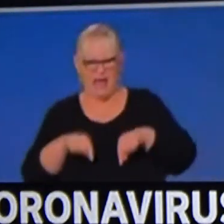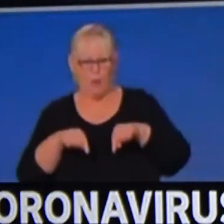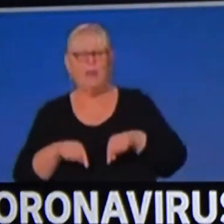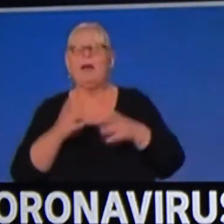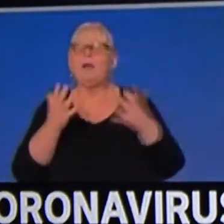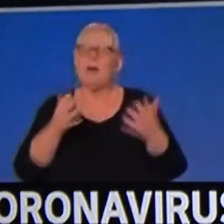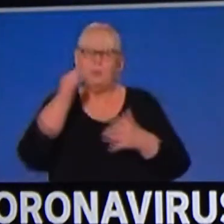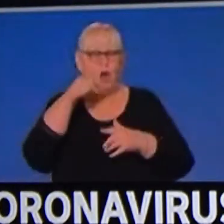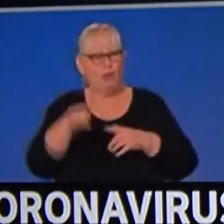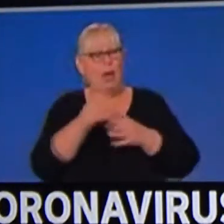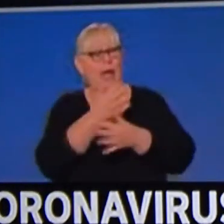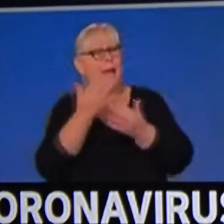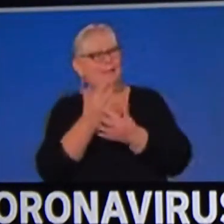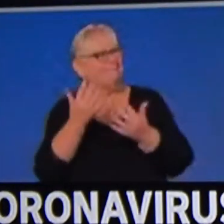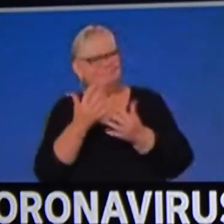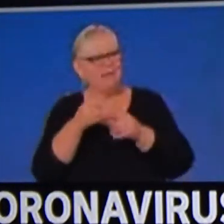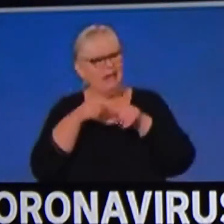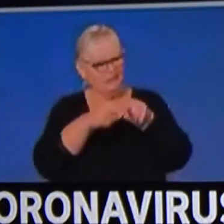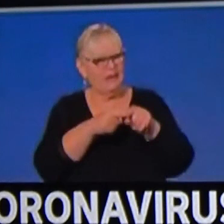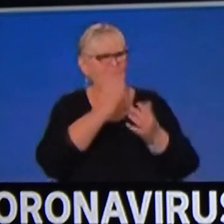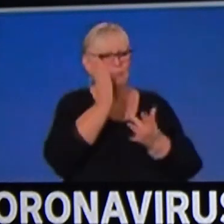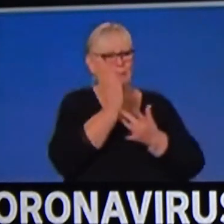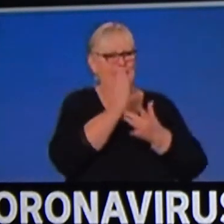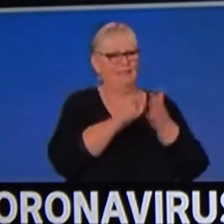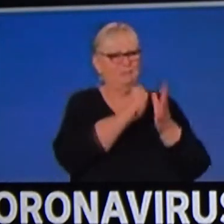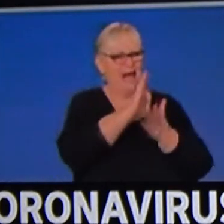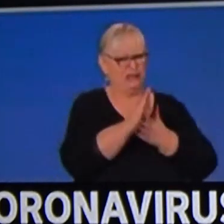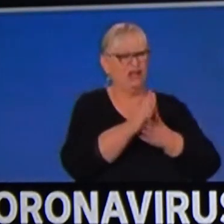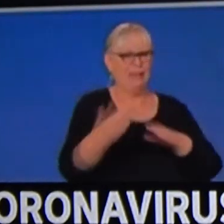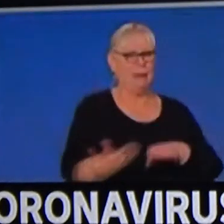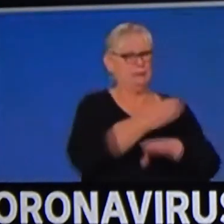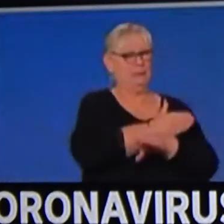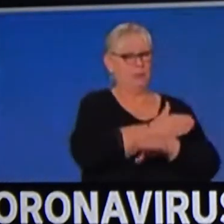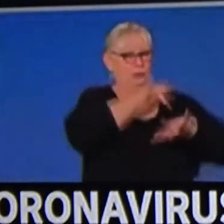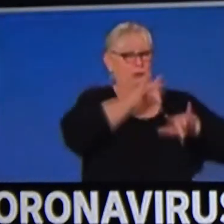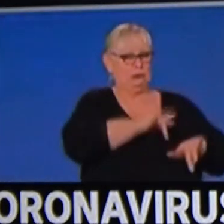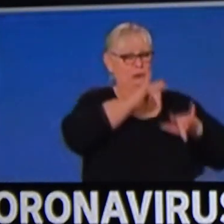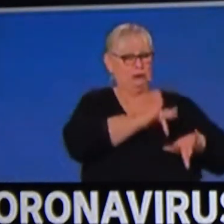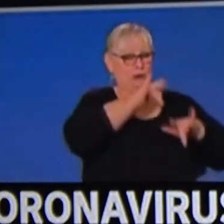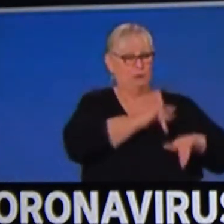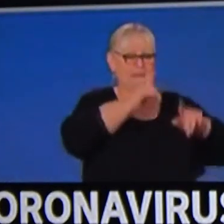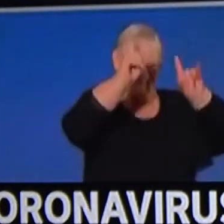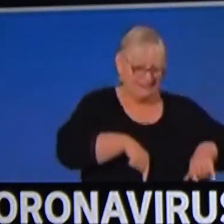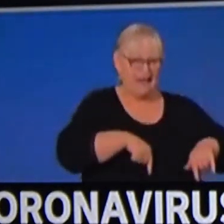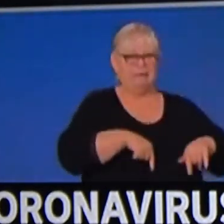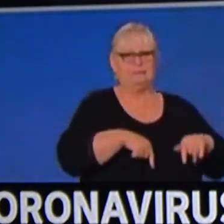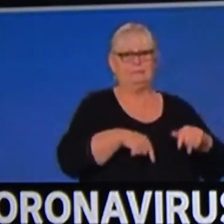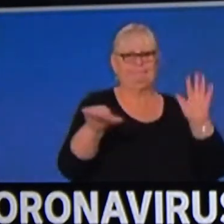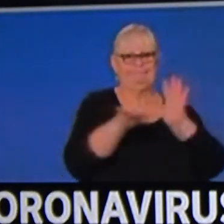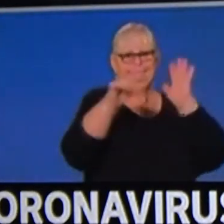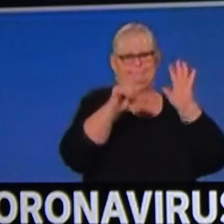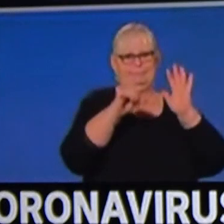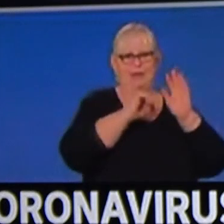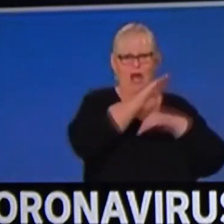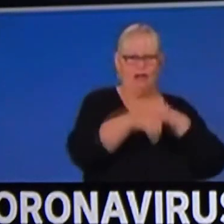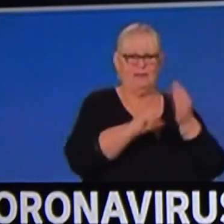those figures were largely based on the middle of March, and that was in particular before we put in place the restrictions across the